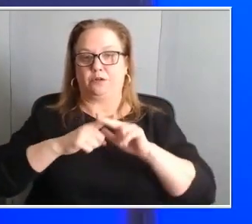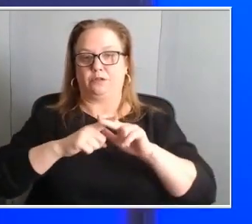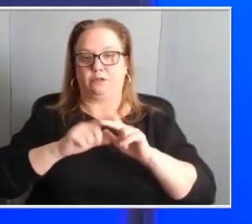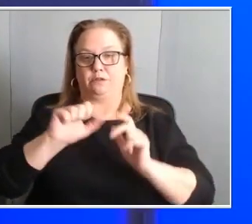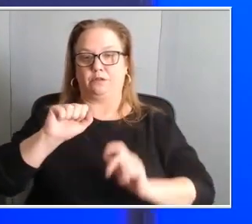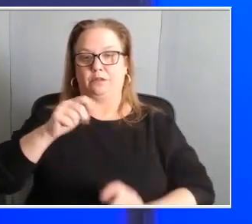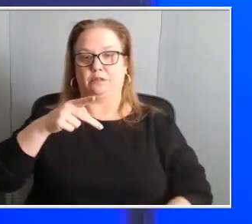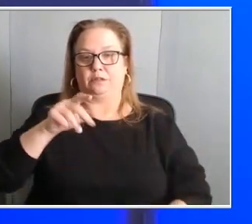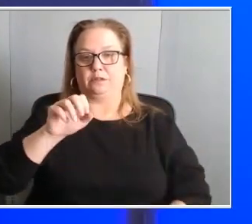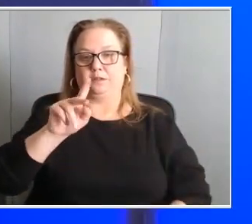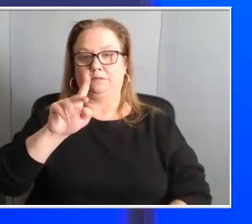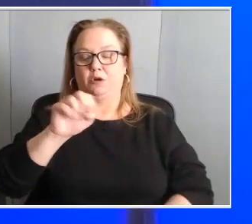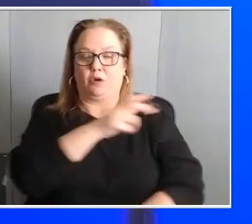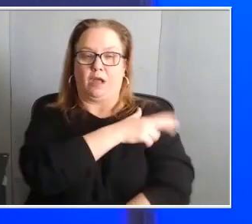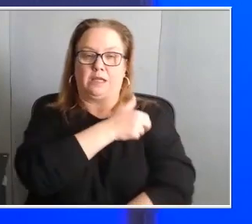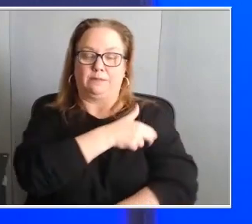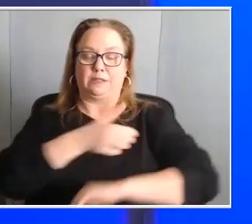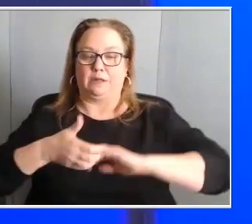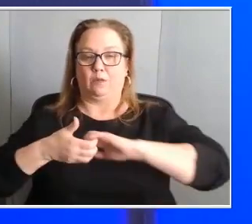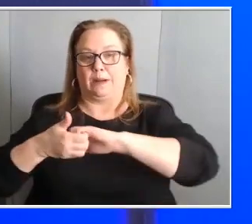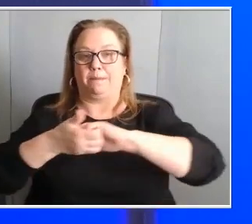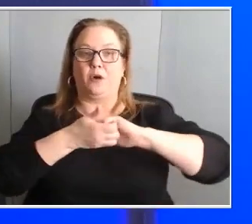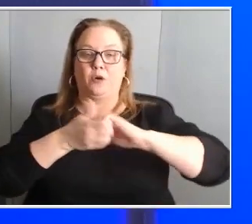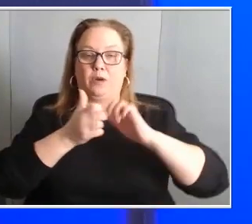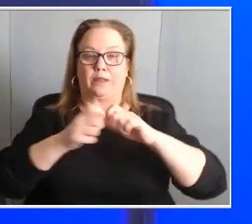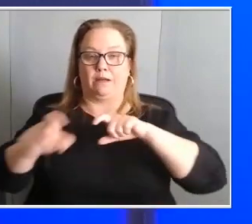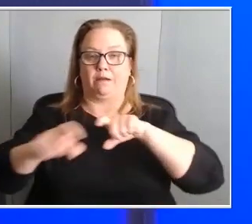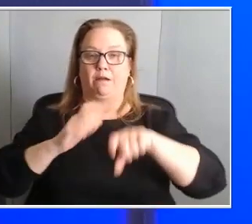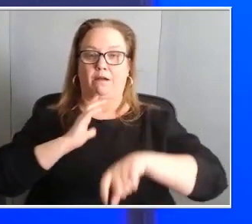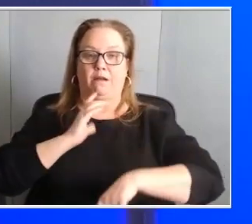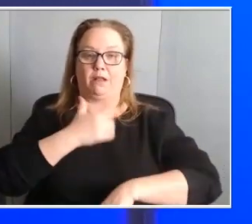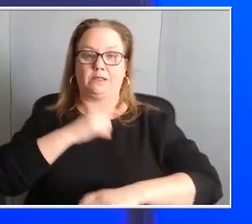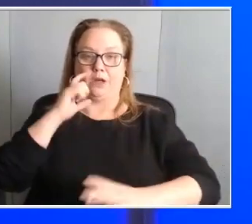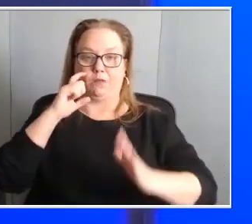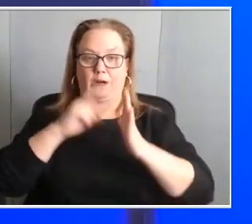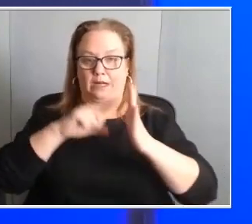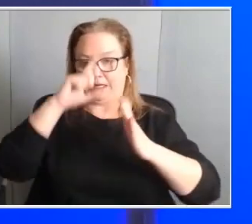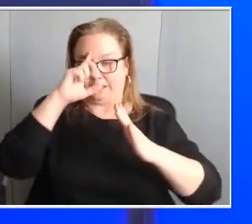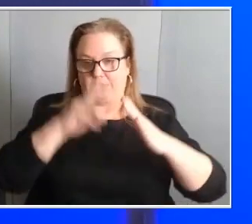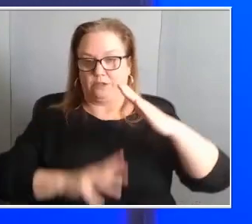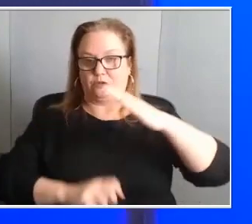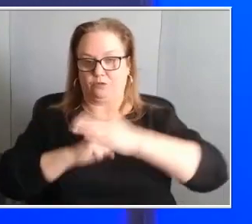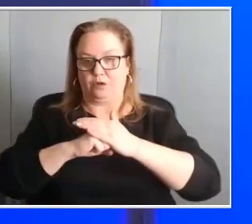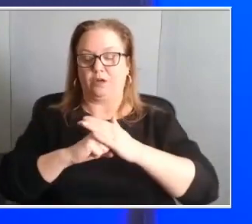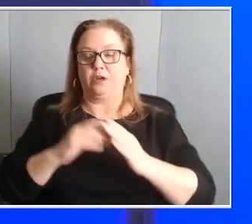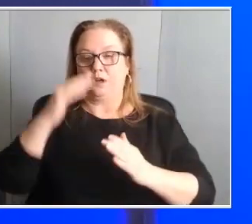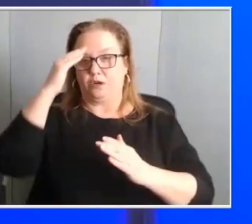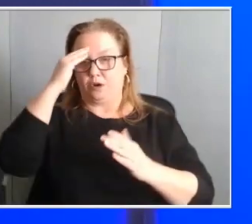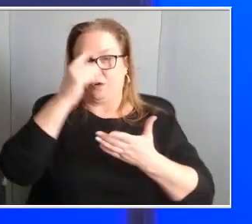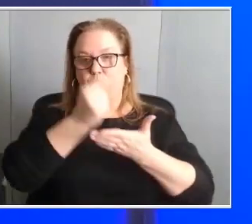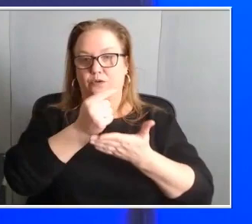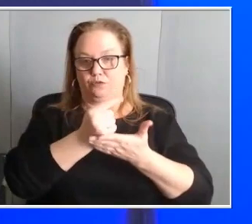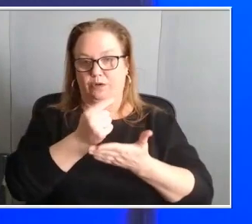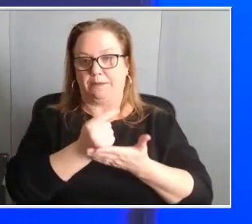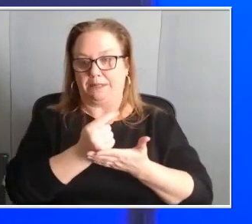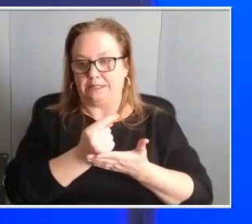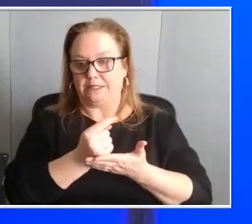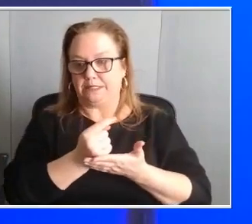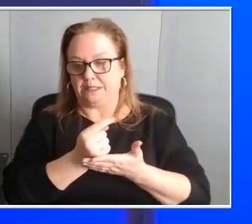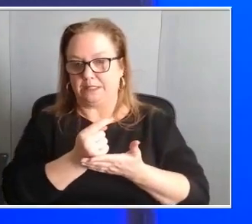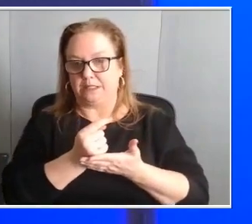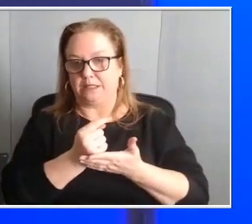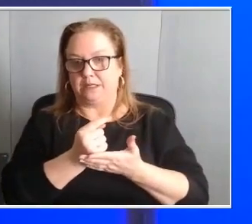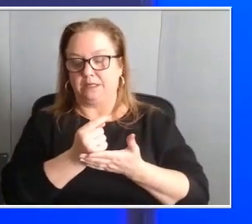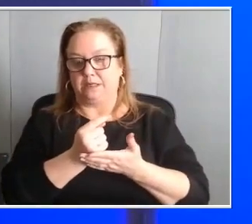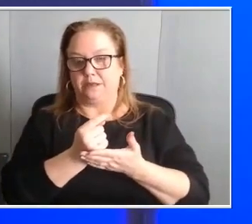and these hospitals that we work with that call us, recognize stroke, know that there's treatments. Administer